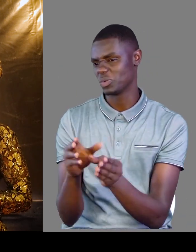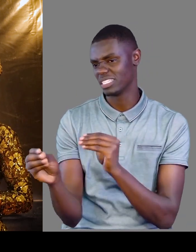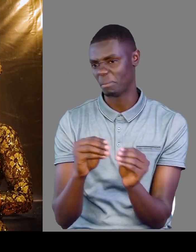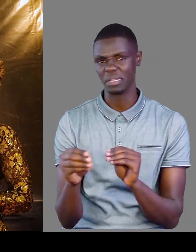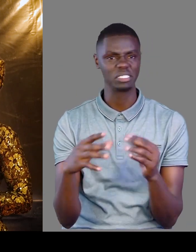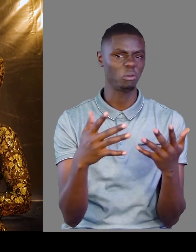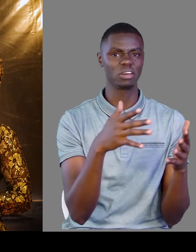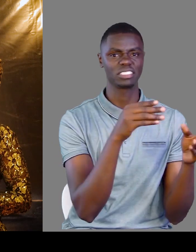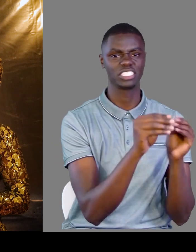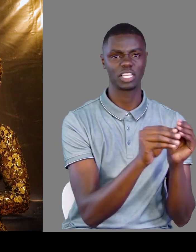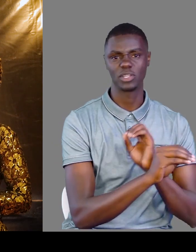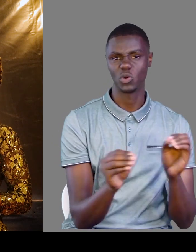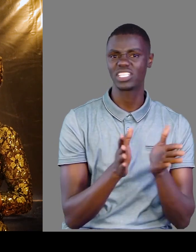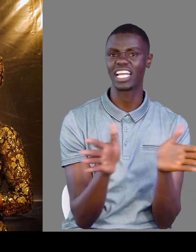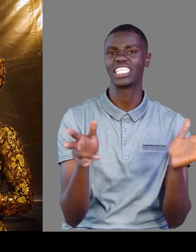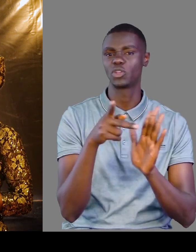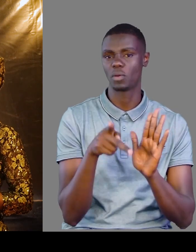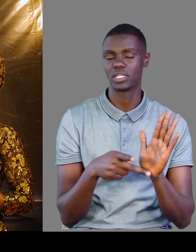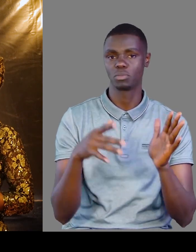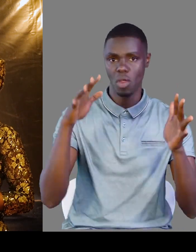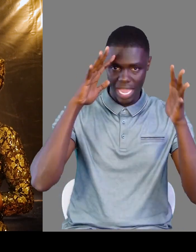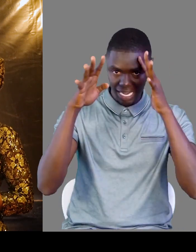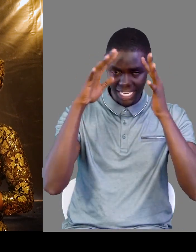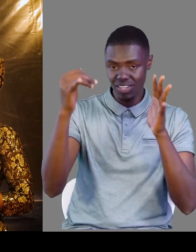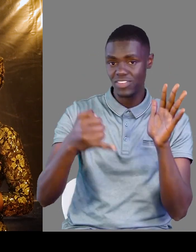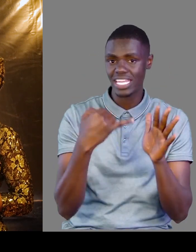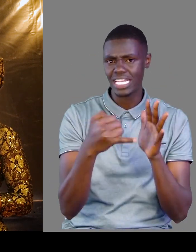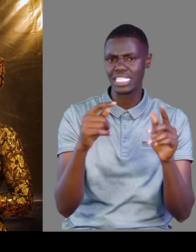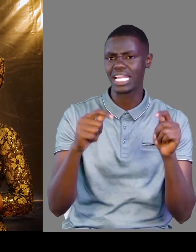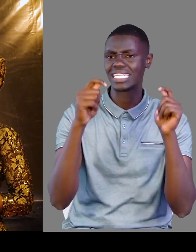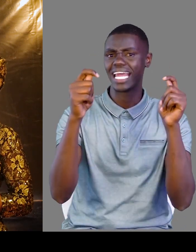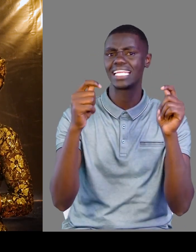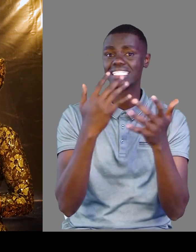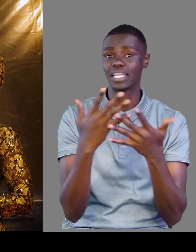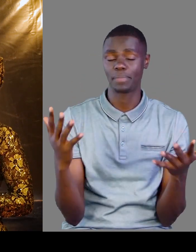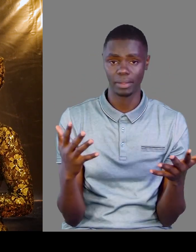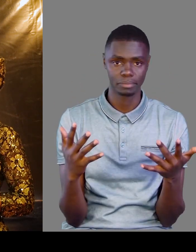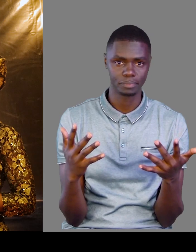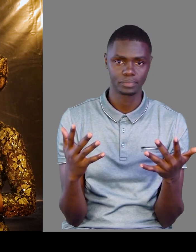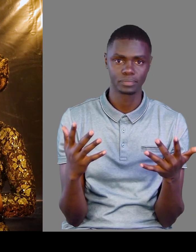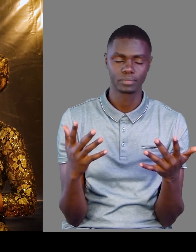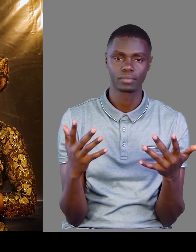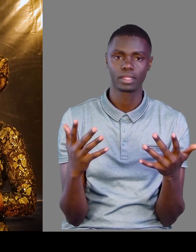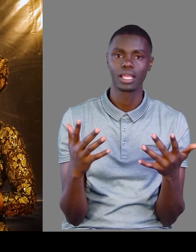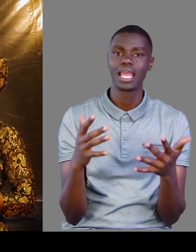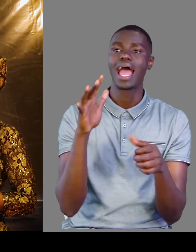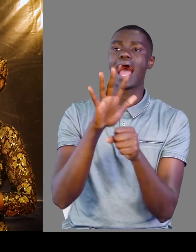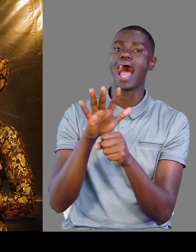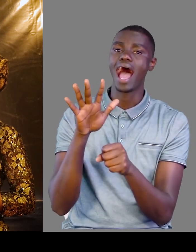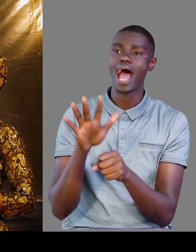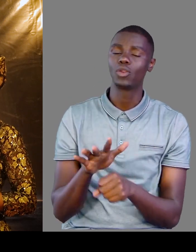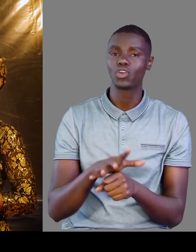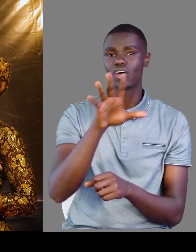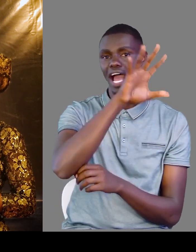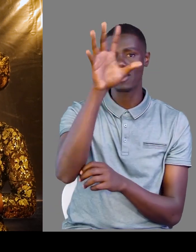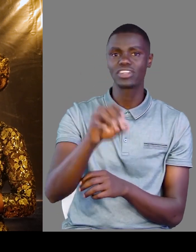general principle, I think the creative industry, talent is something which a lot of, especially African countries, they